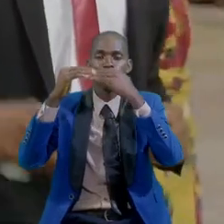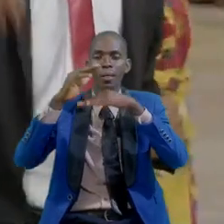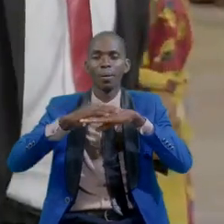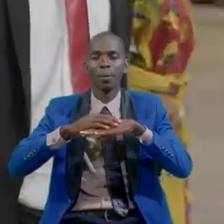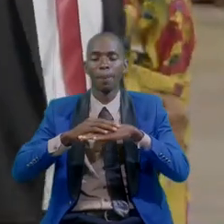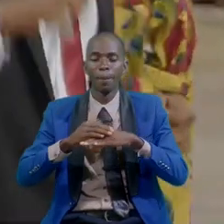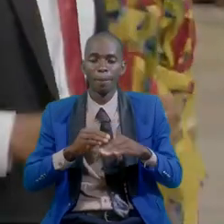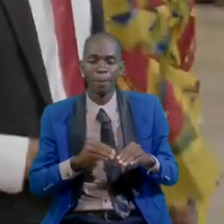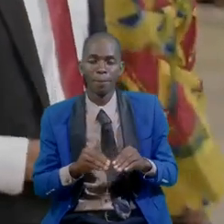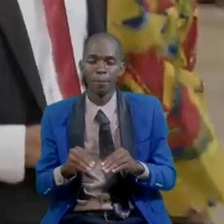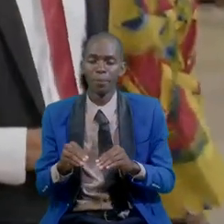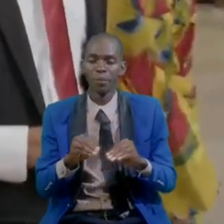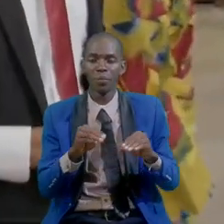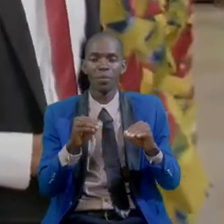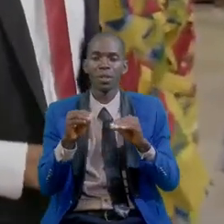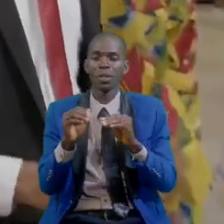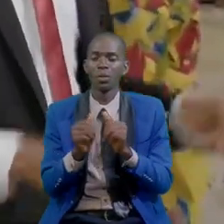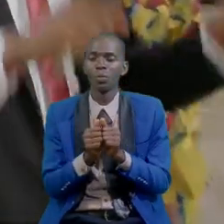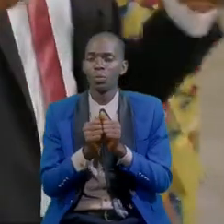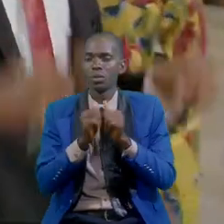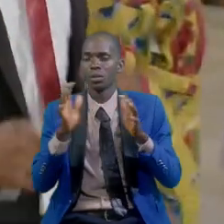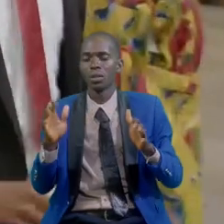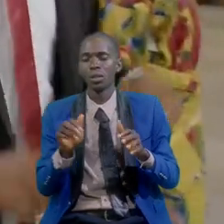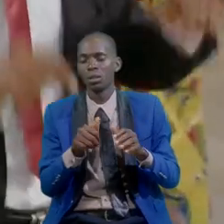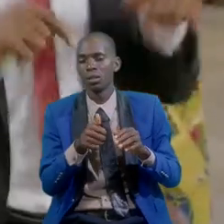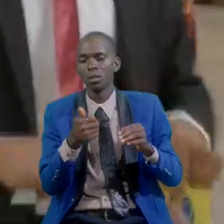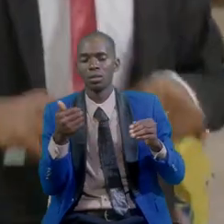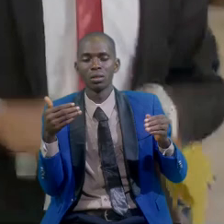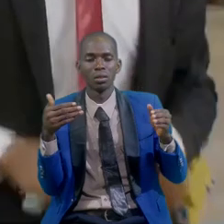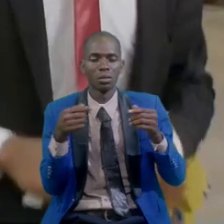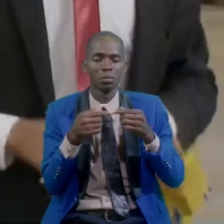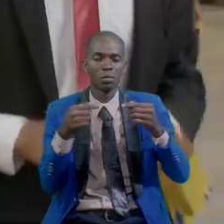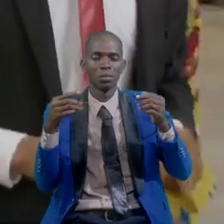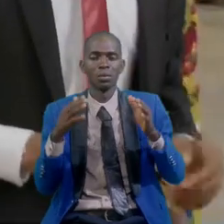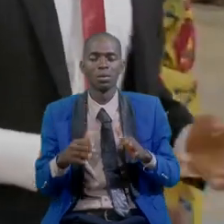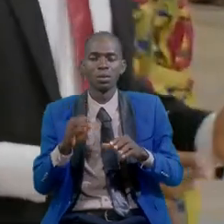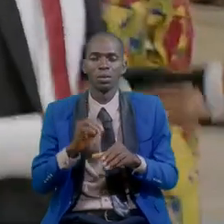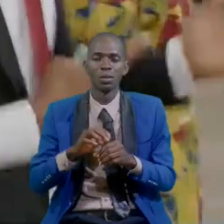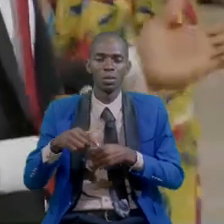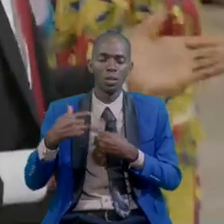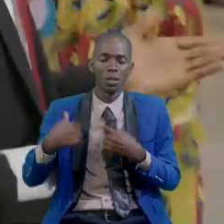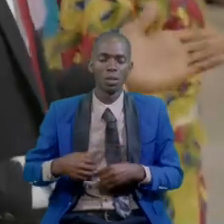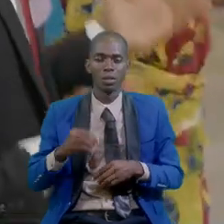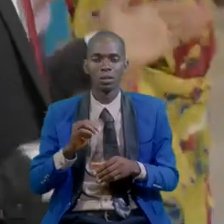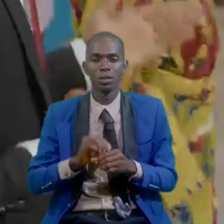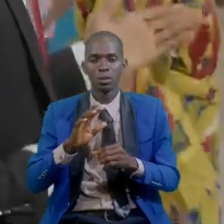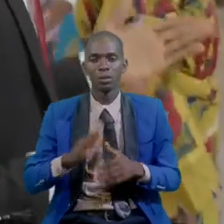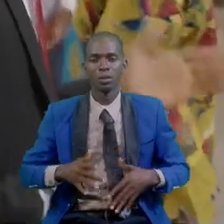move without a rival in your heart, in your life.